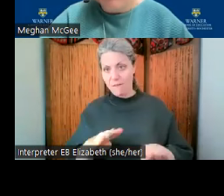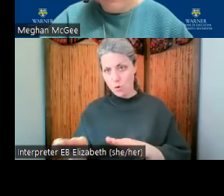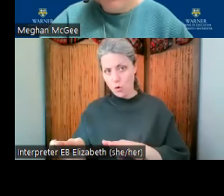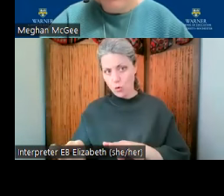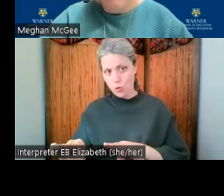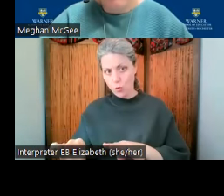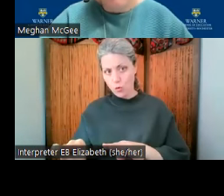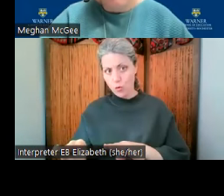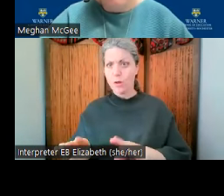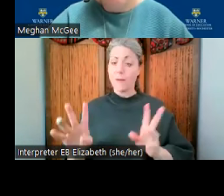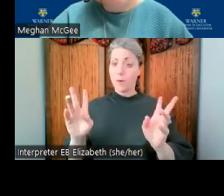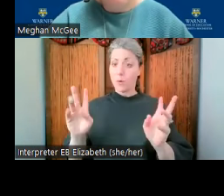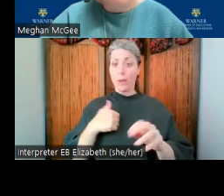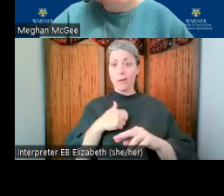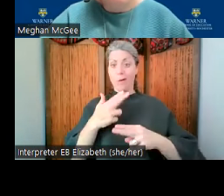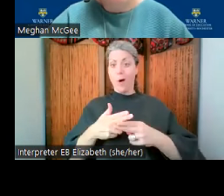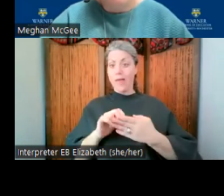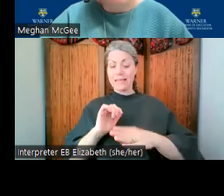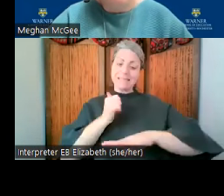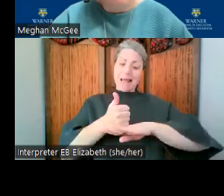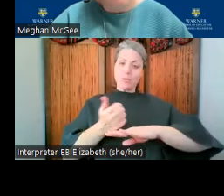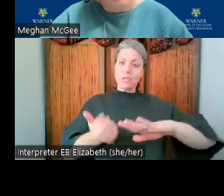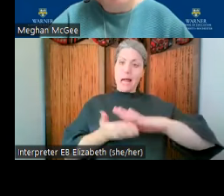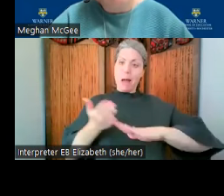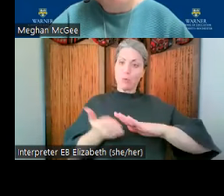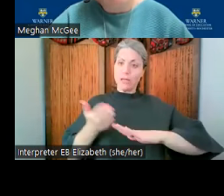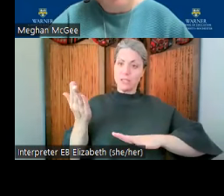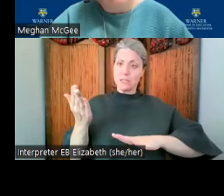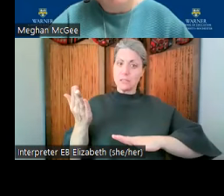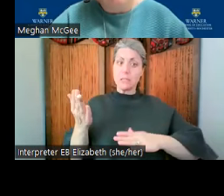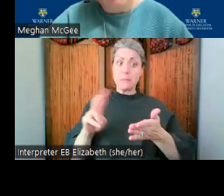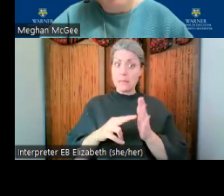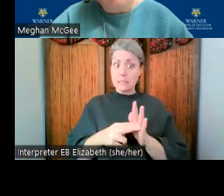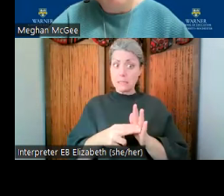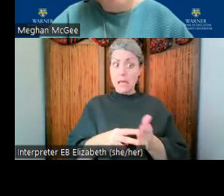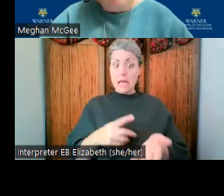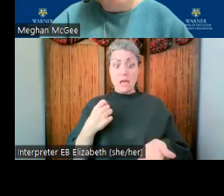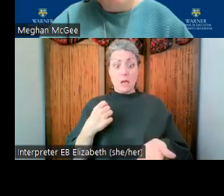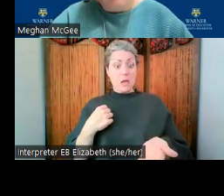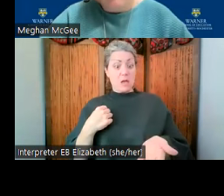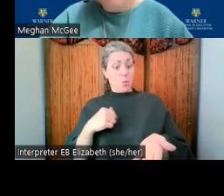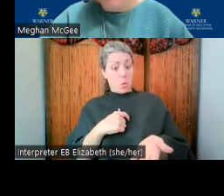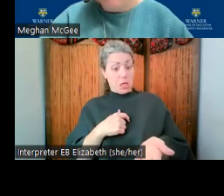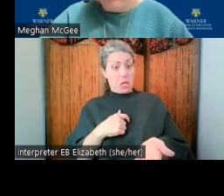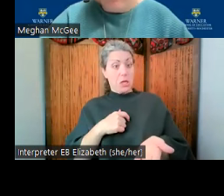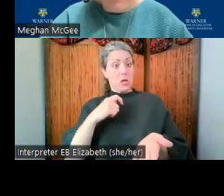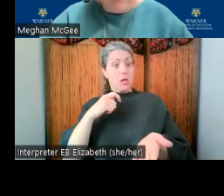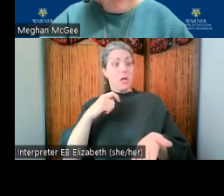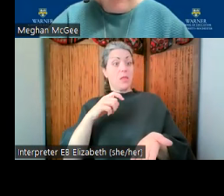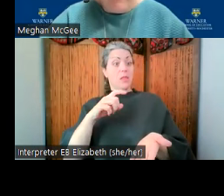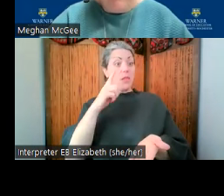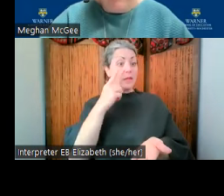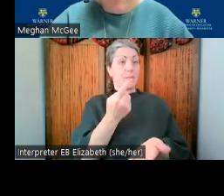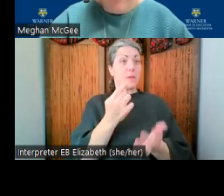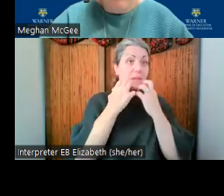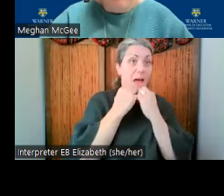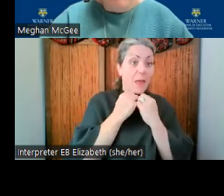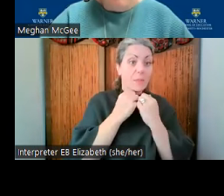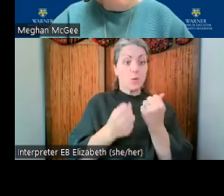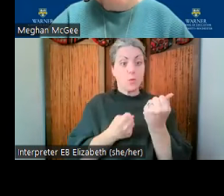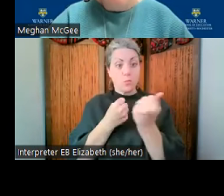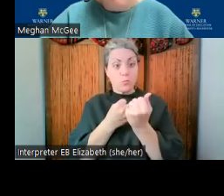establishing operations. It influences whether or not we find something valuable or reinforcing at any given